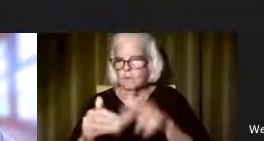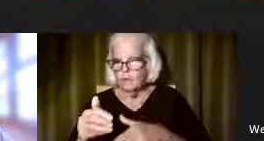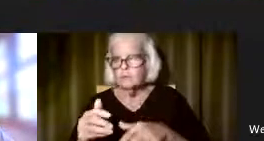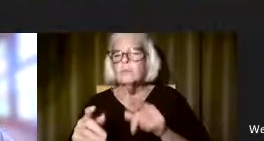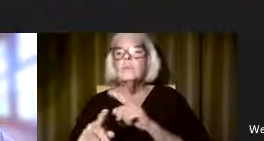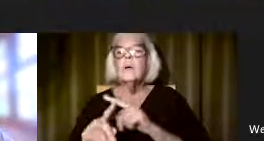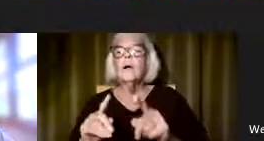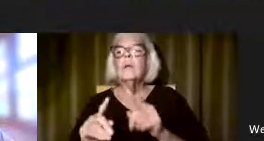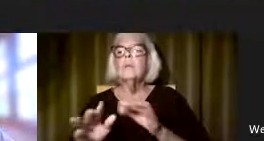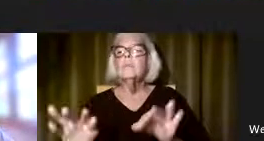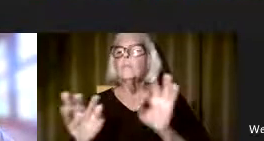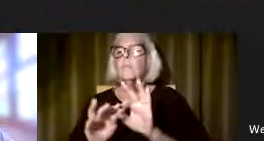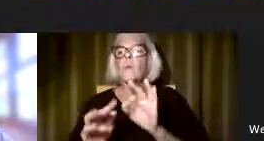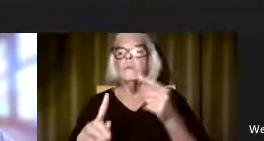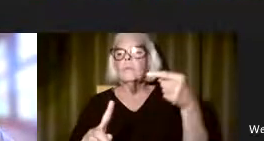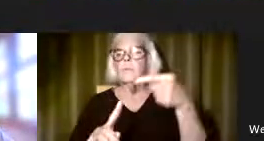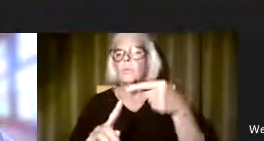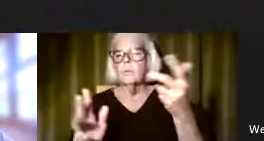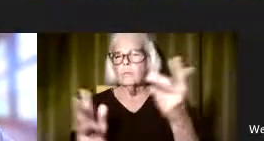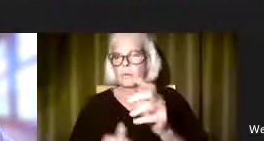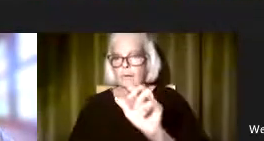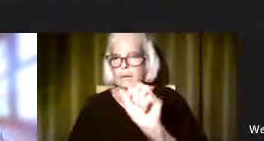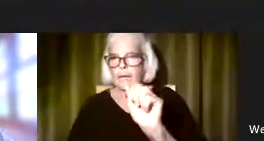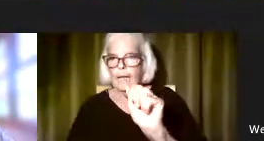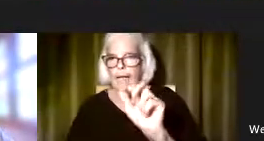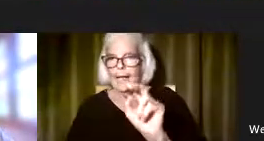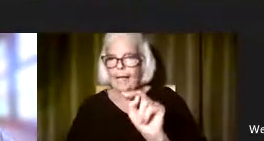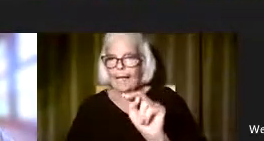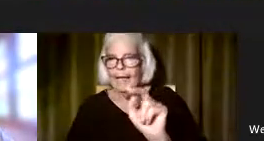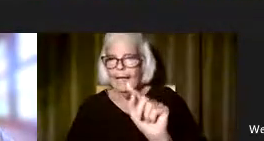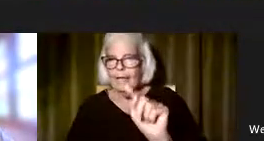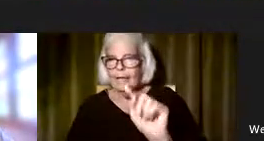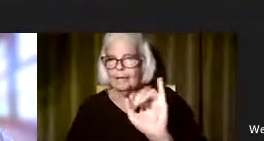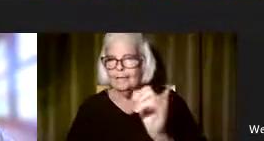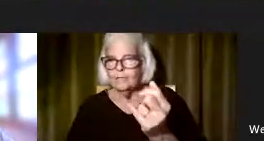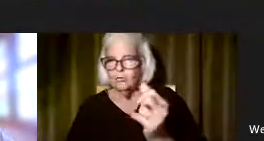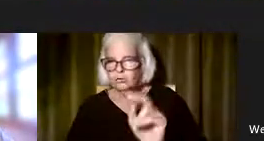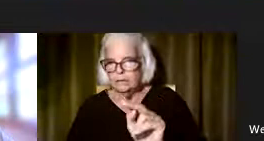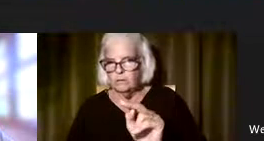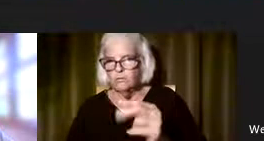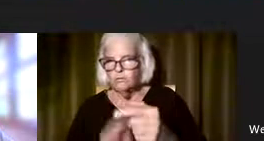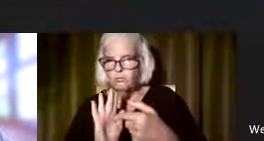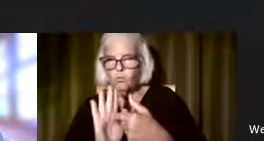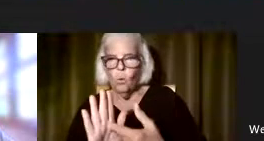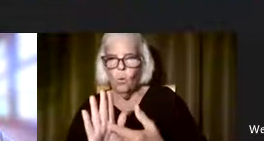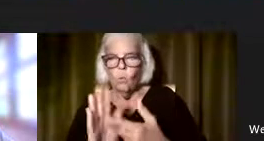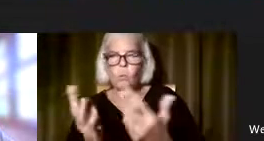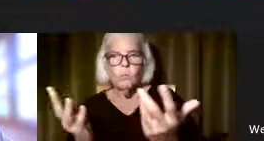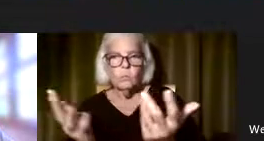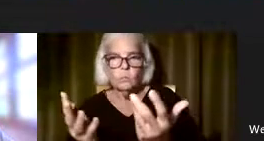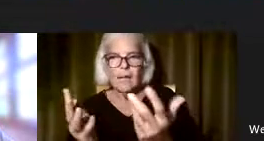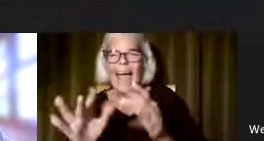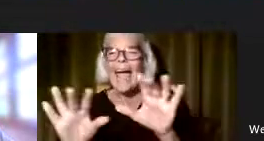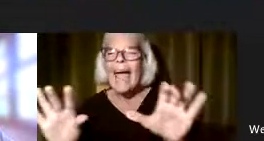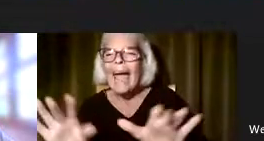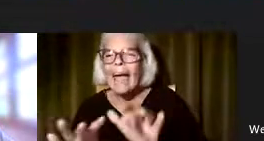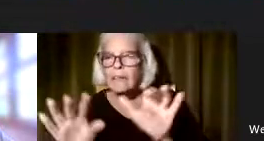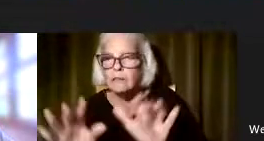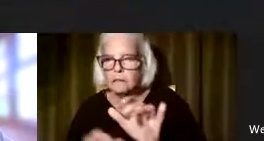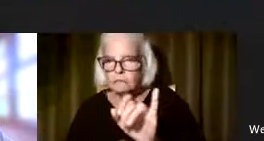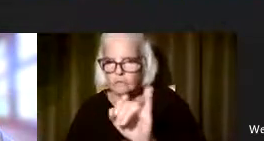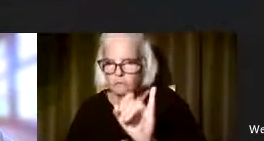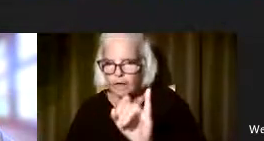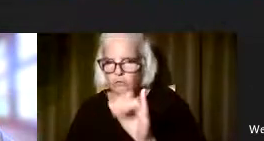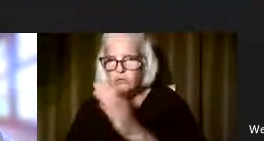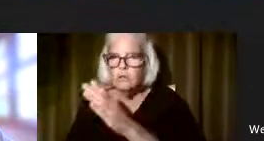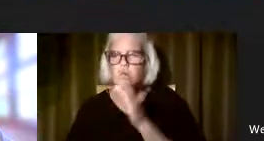tests. That test will show you if you have an active infection. A nucleic acid amplification test,